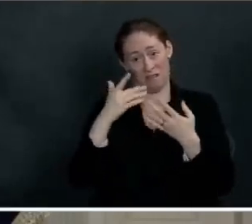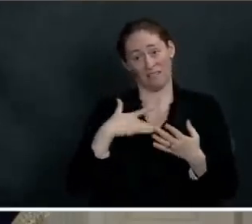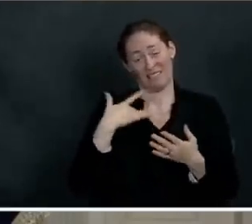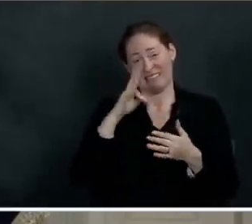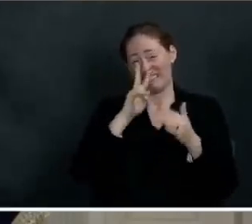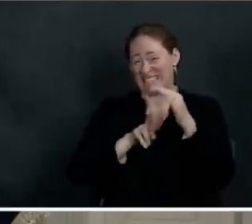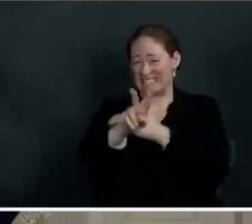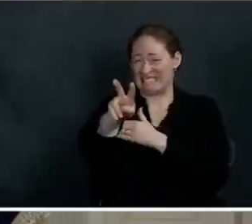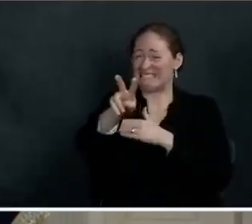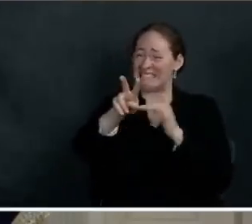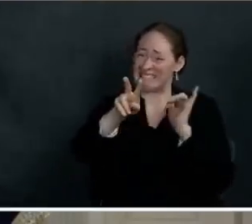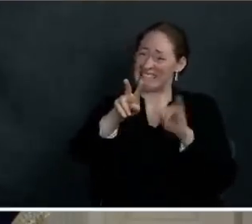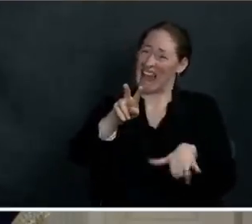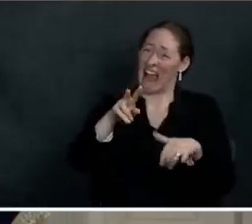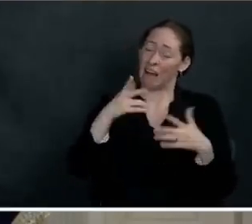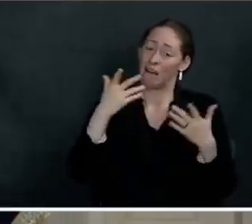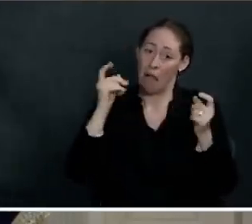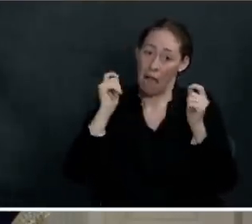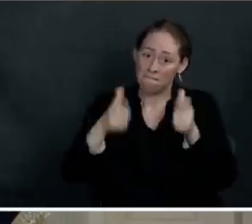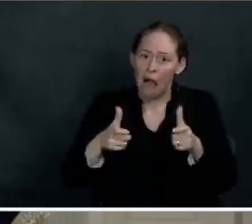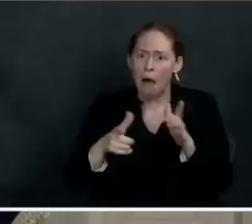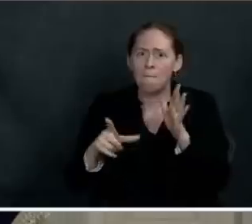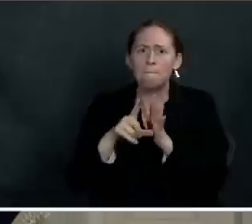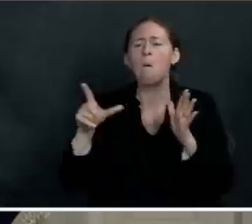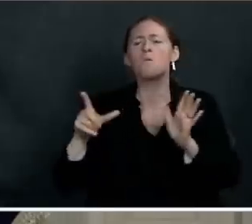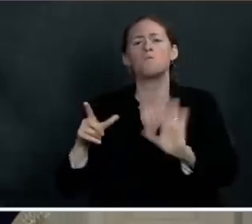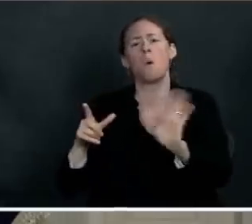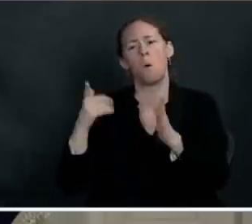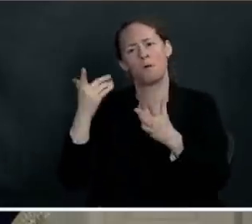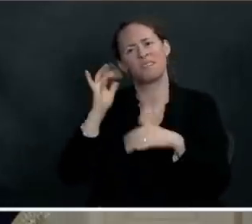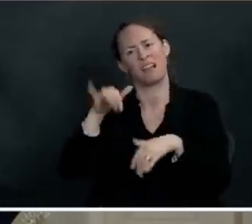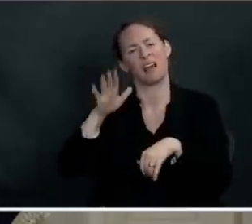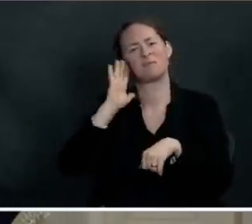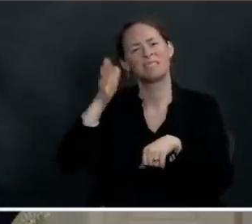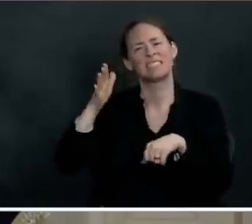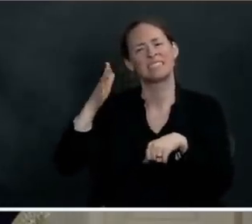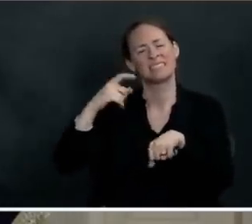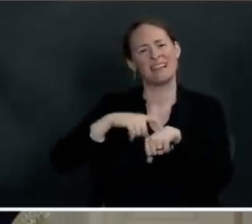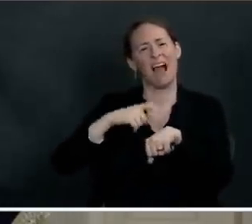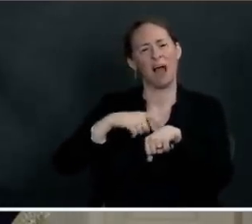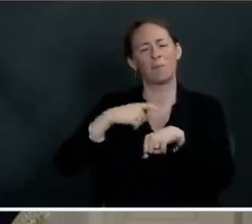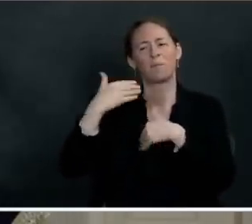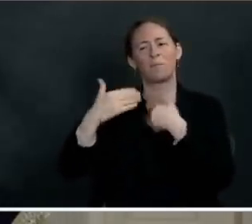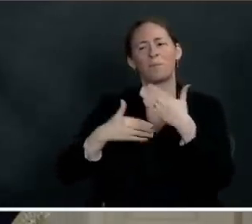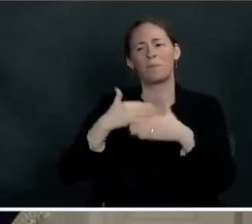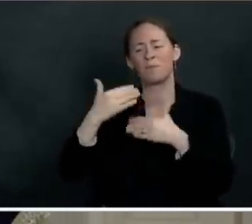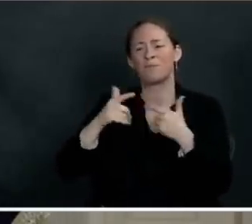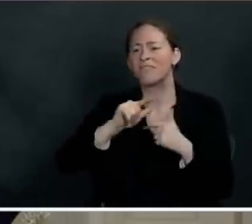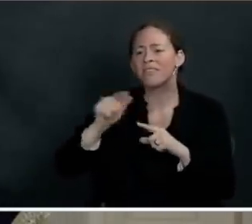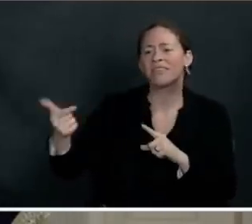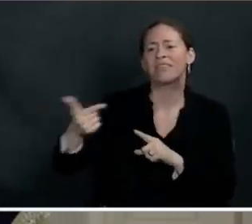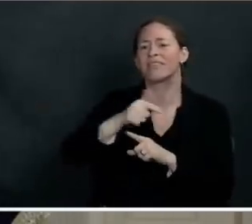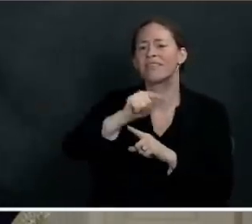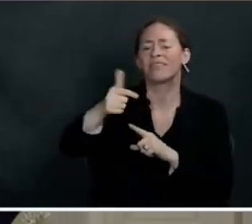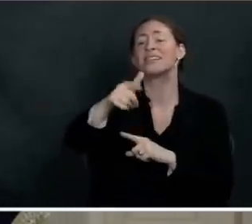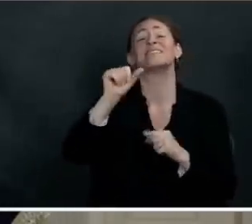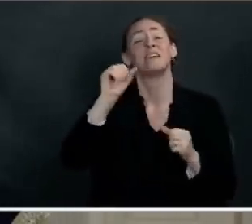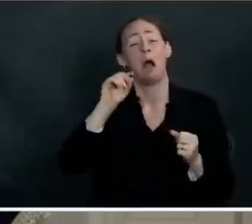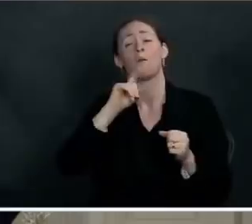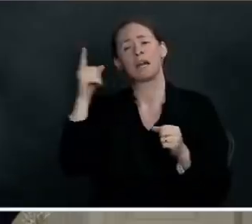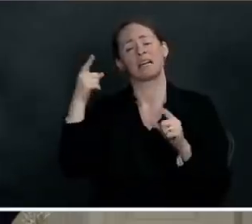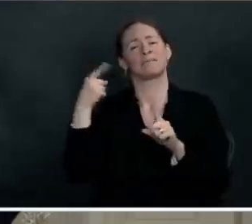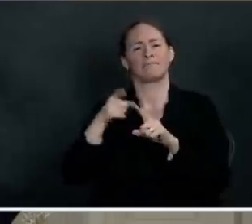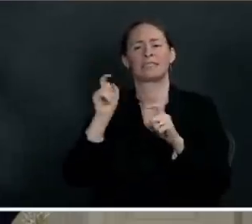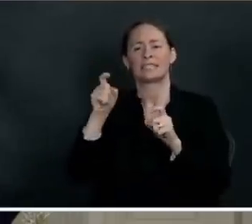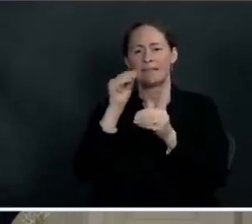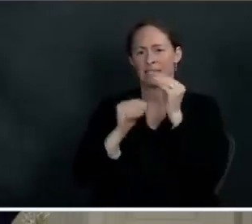and it's going to take months for us to turn things around. But let me be equally clear. We're going to get through this.